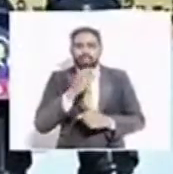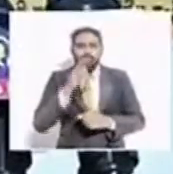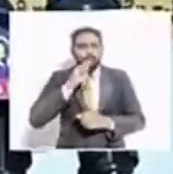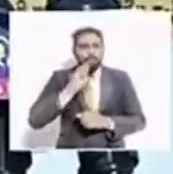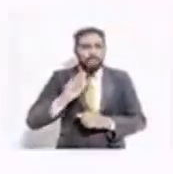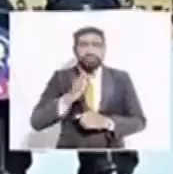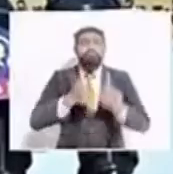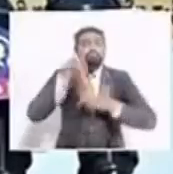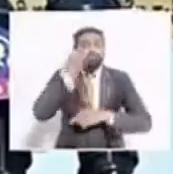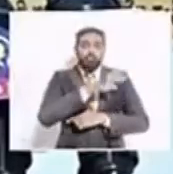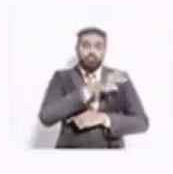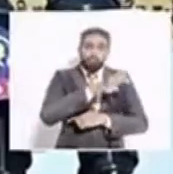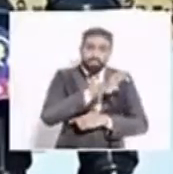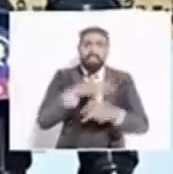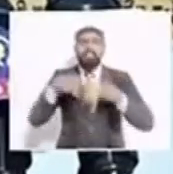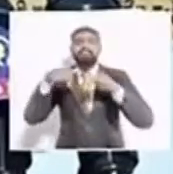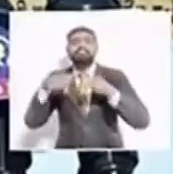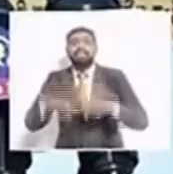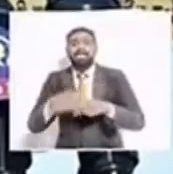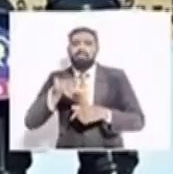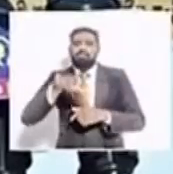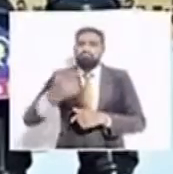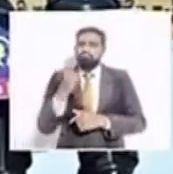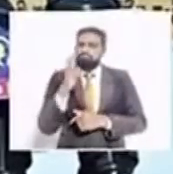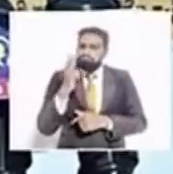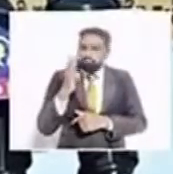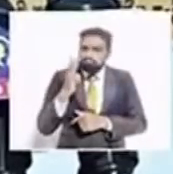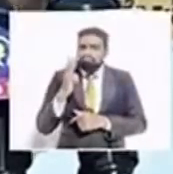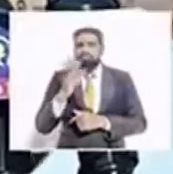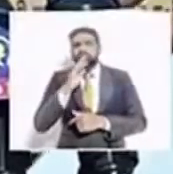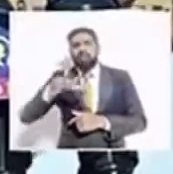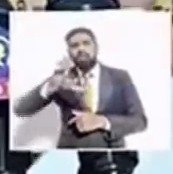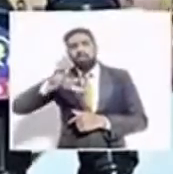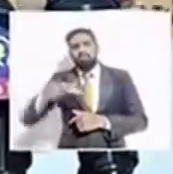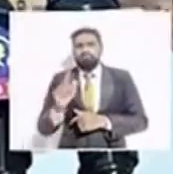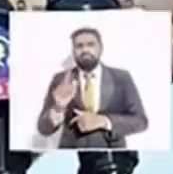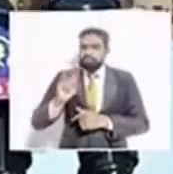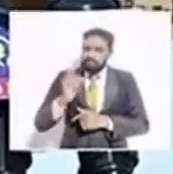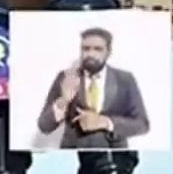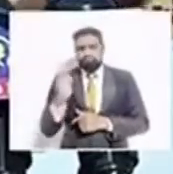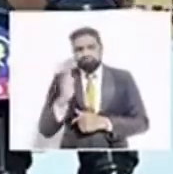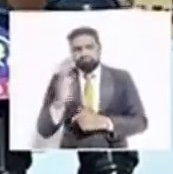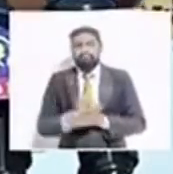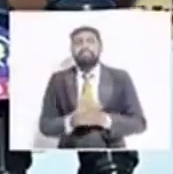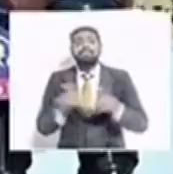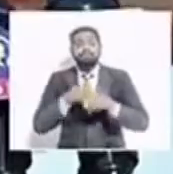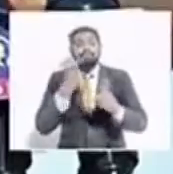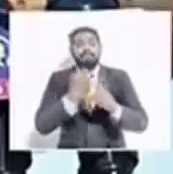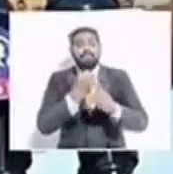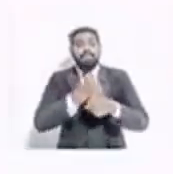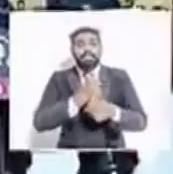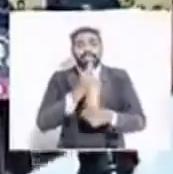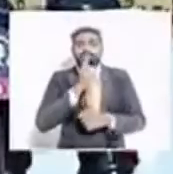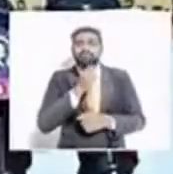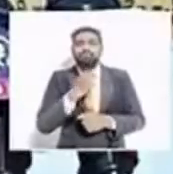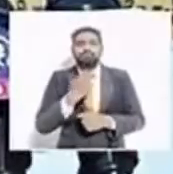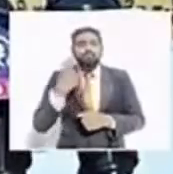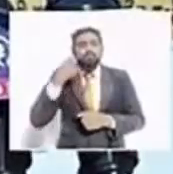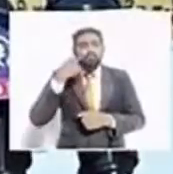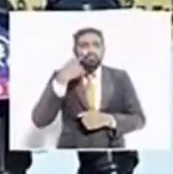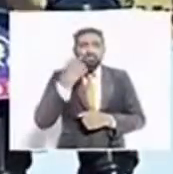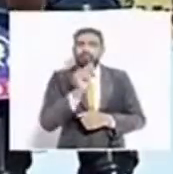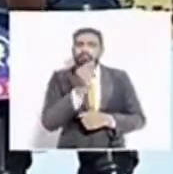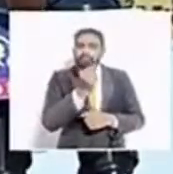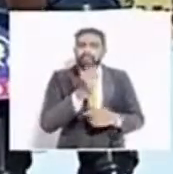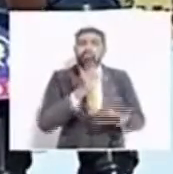between 780 rupees to 810 rupees. A kilogram of chili flakes that was 600 rupees now costs